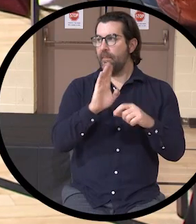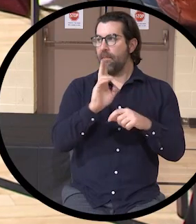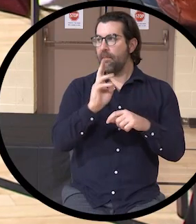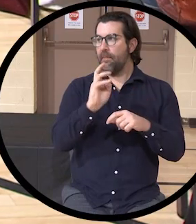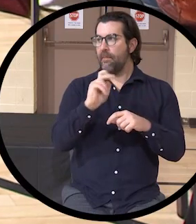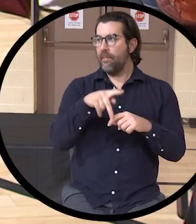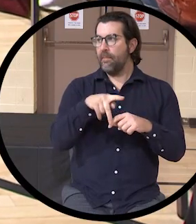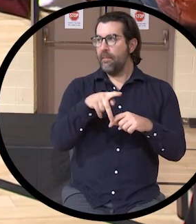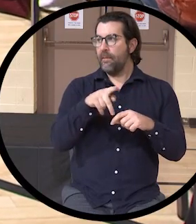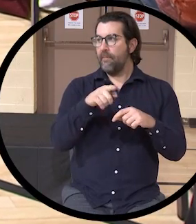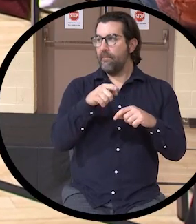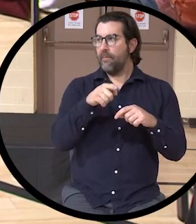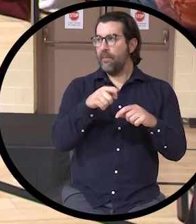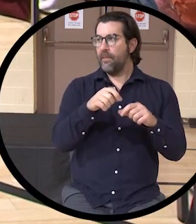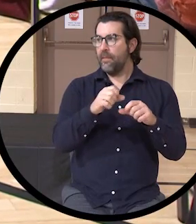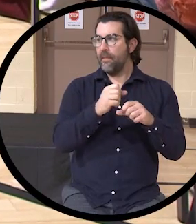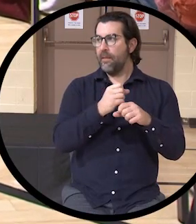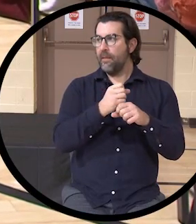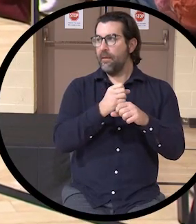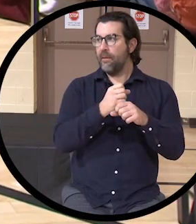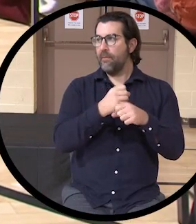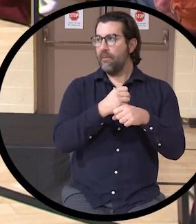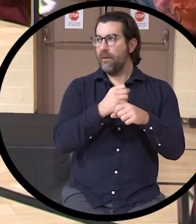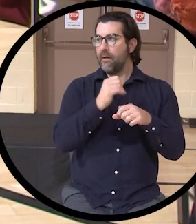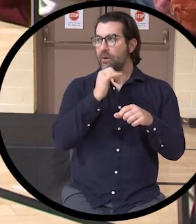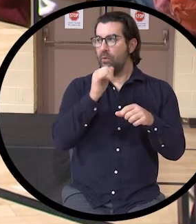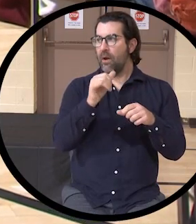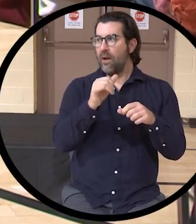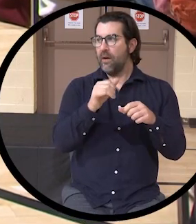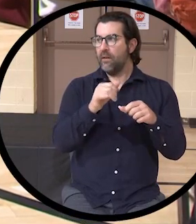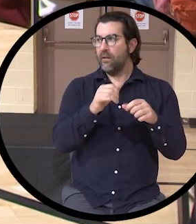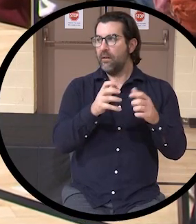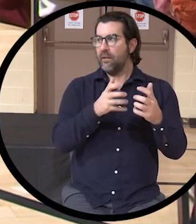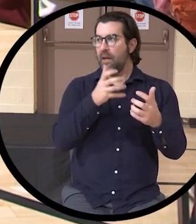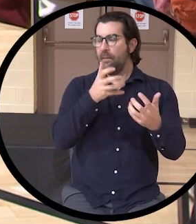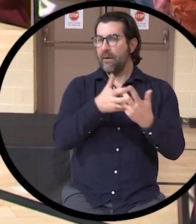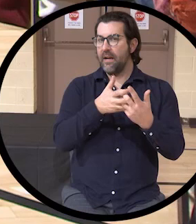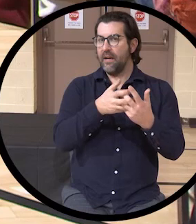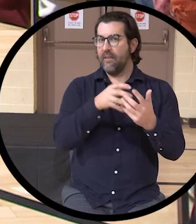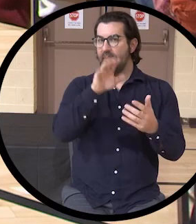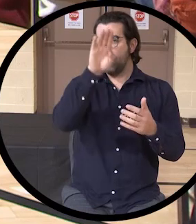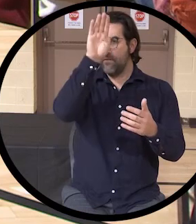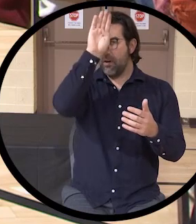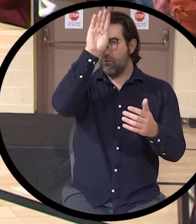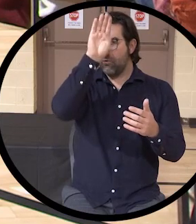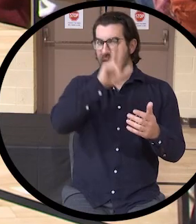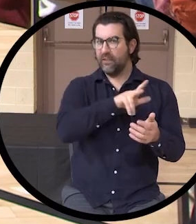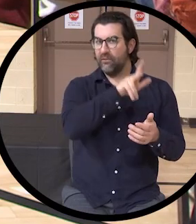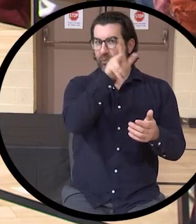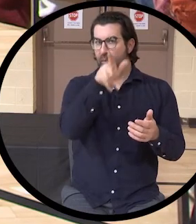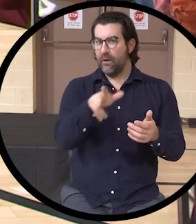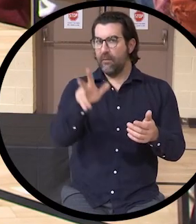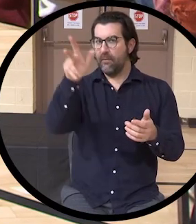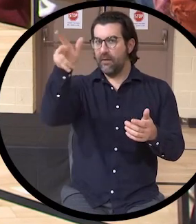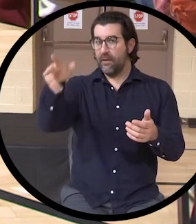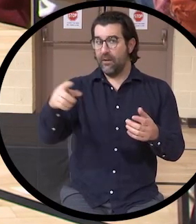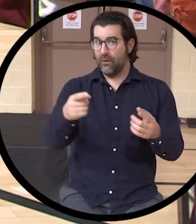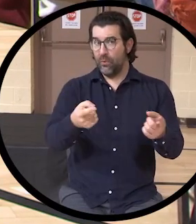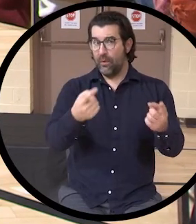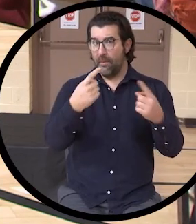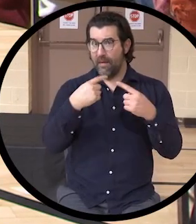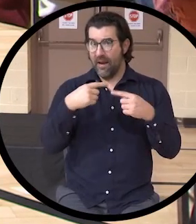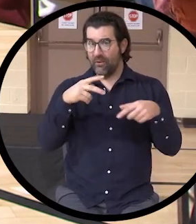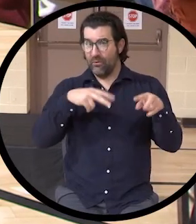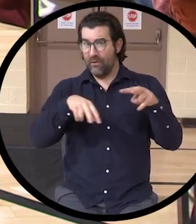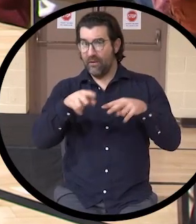understanding is made to not accommodate the fire trucks going up and down. So are you guys coming back, looking